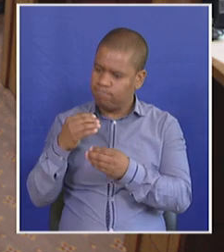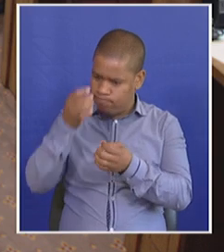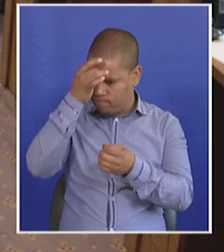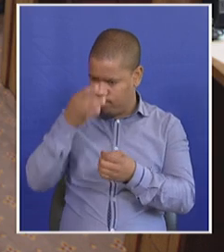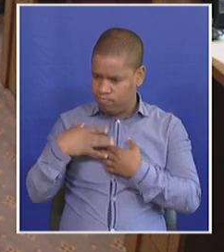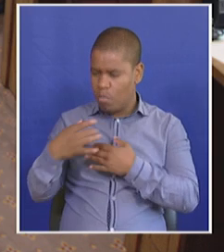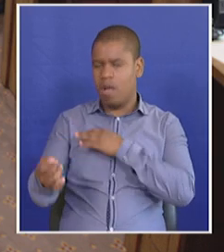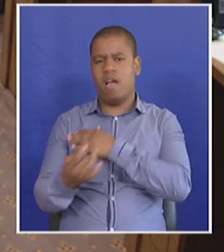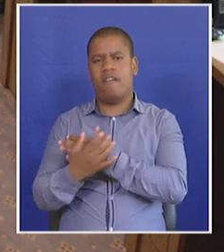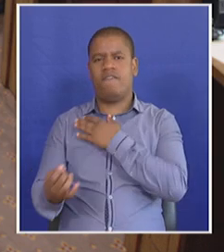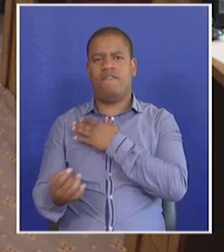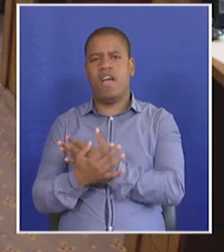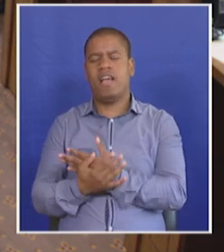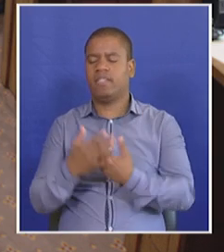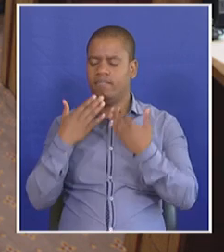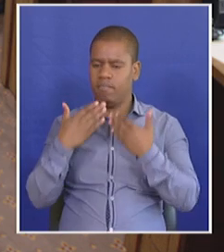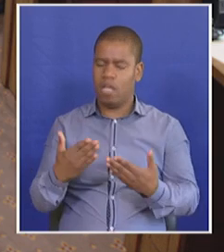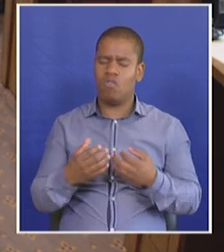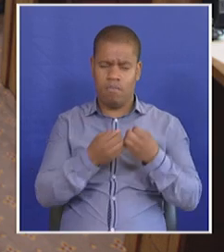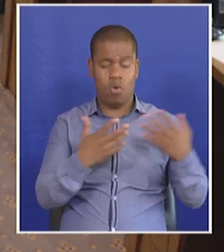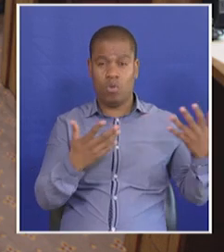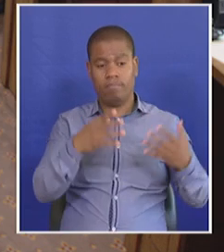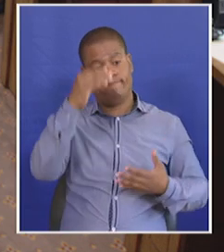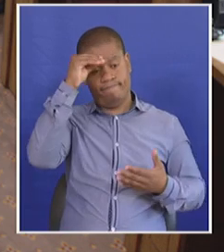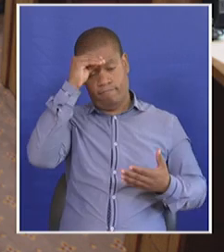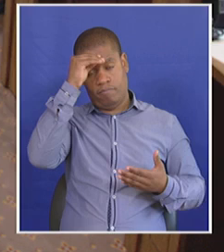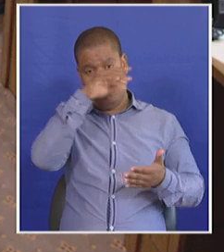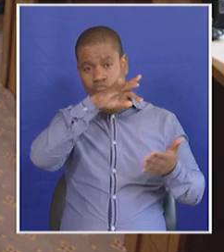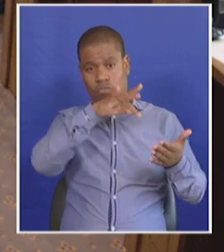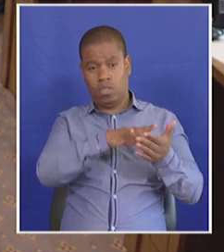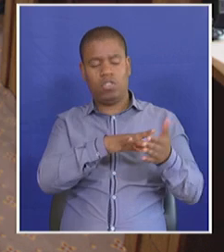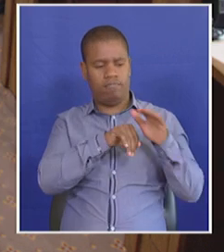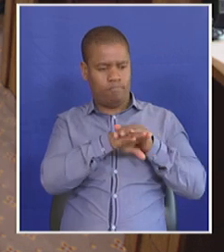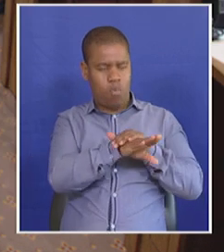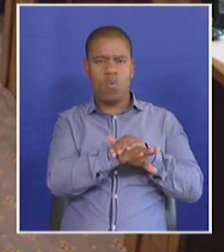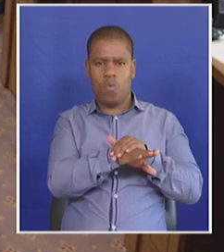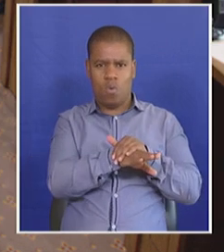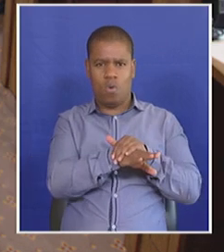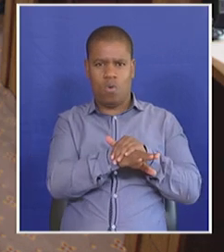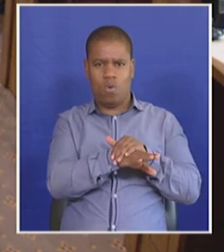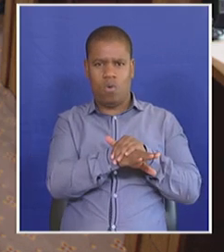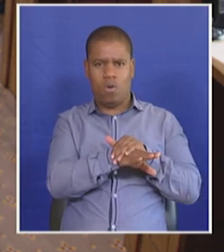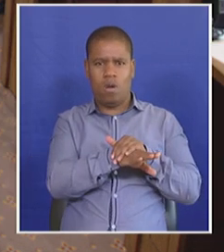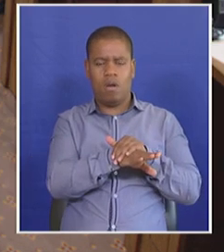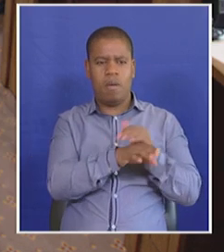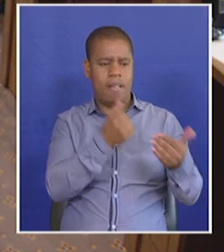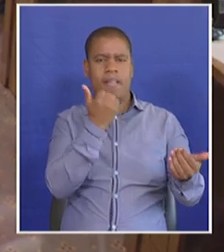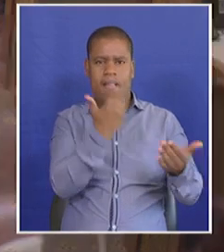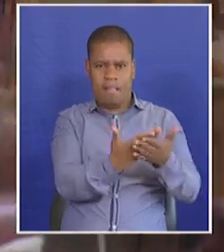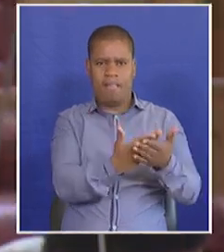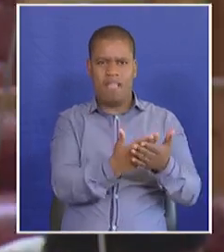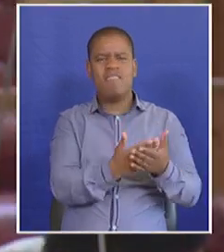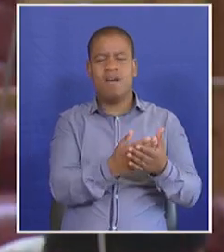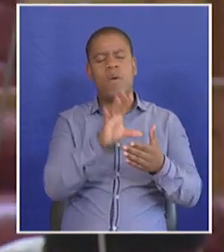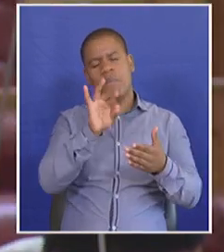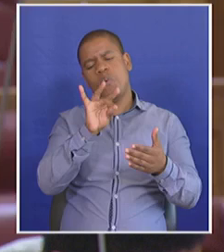The fact of the matter is that cases reported at police stations are captured daily. However, what we have had